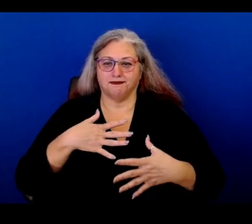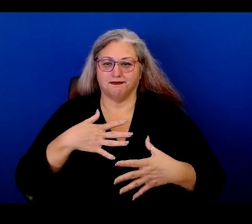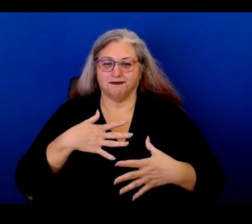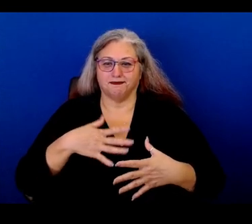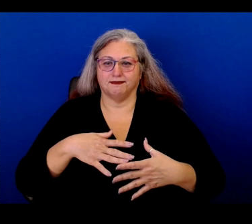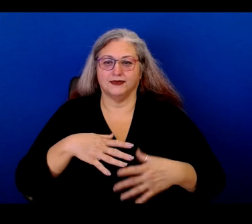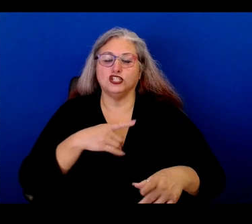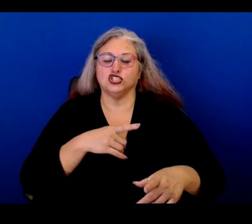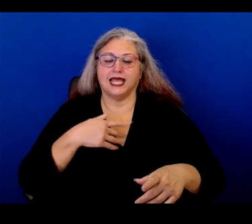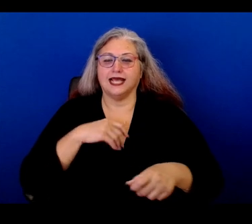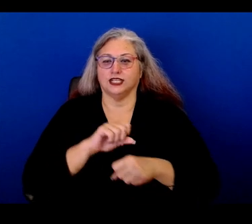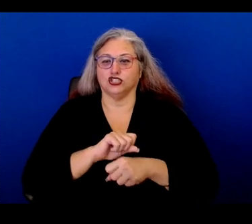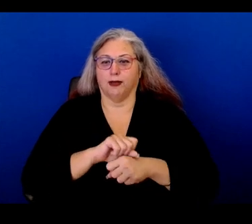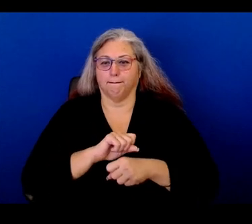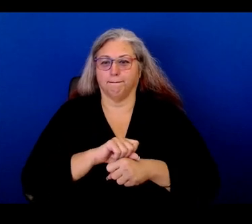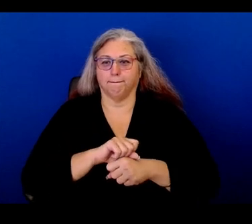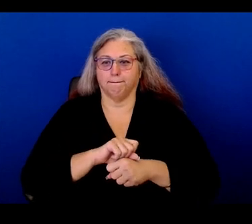a job at a,